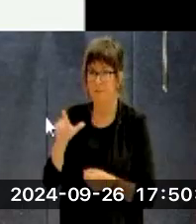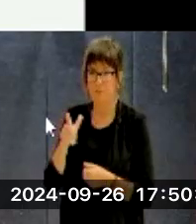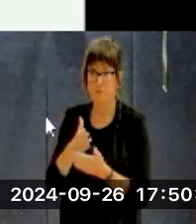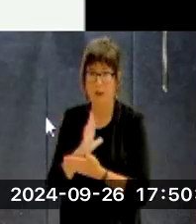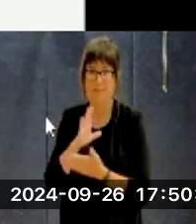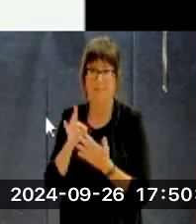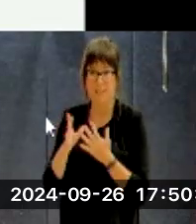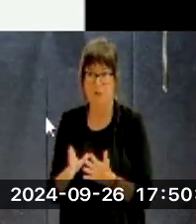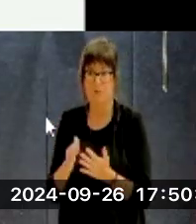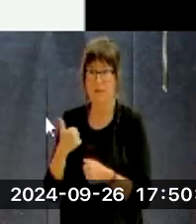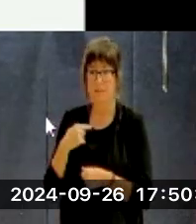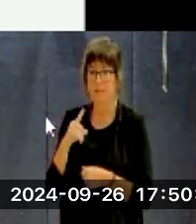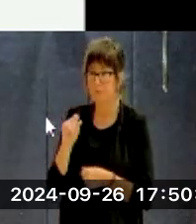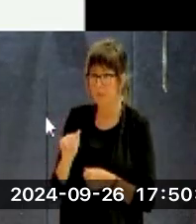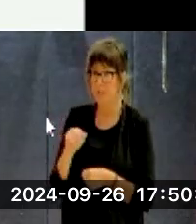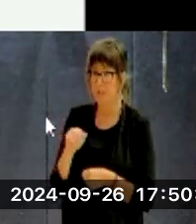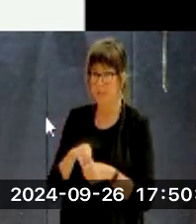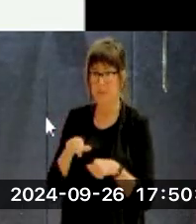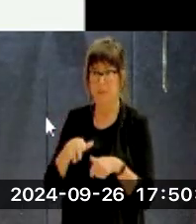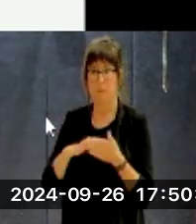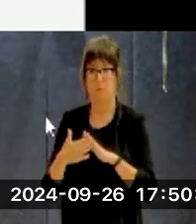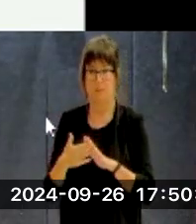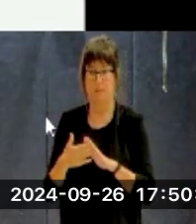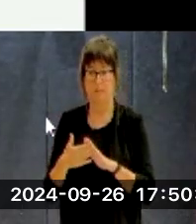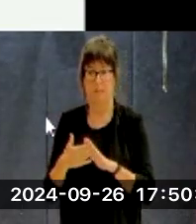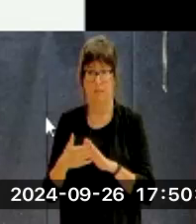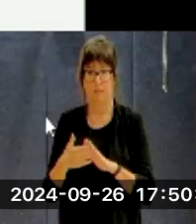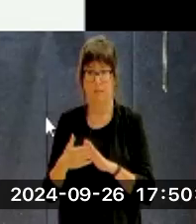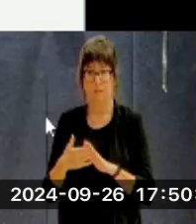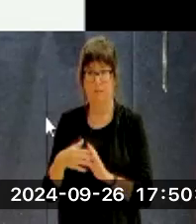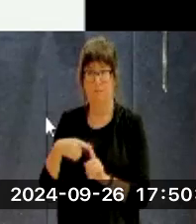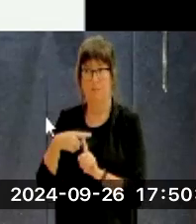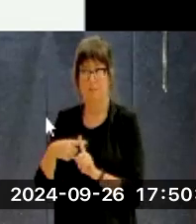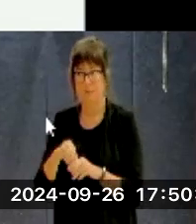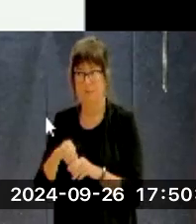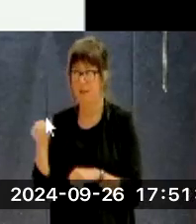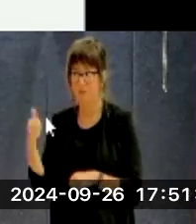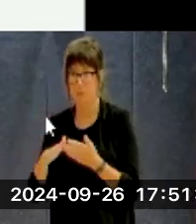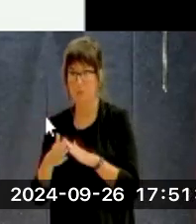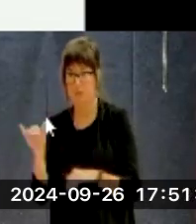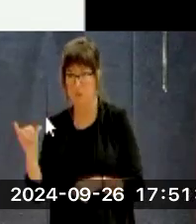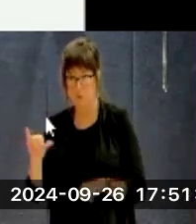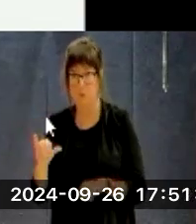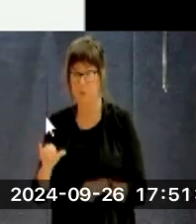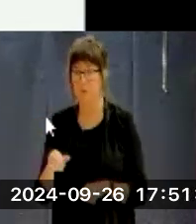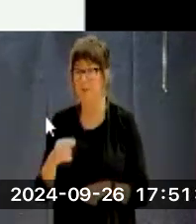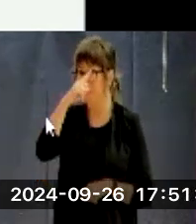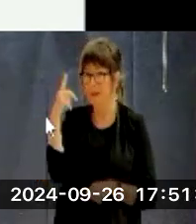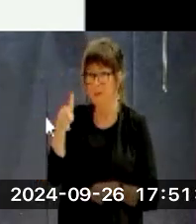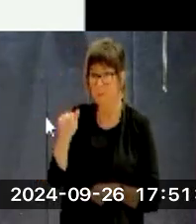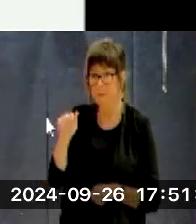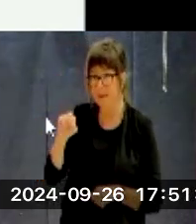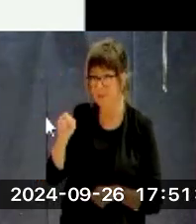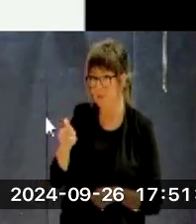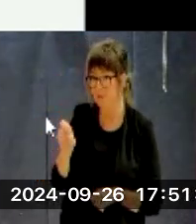with disabilities in the disability community specifically, but then in other communities as well. You had the Black Panthers who worked with